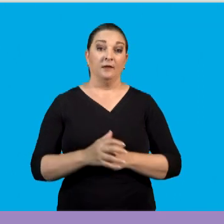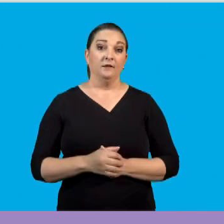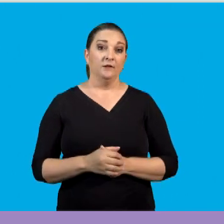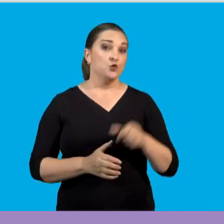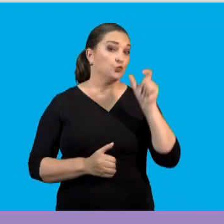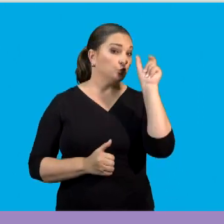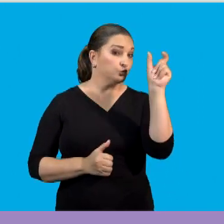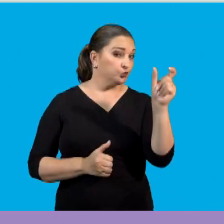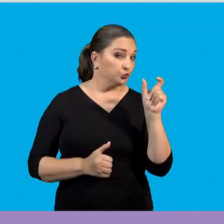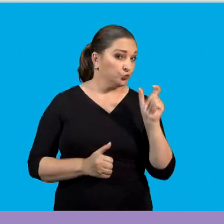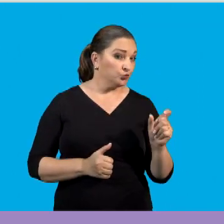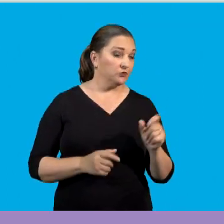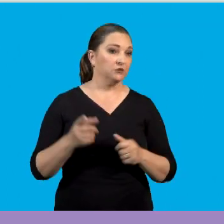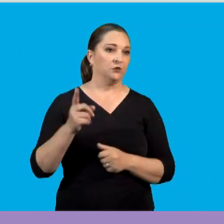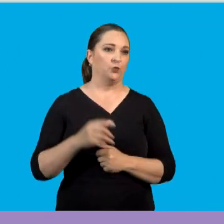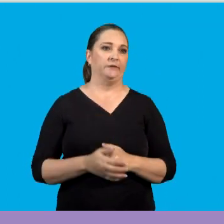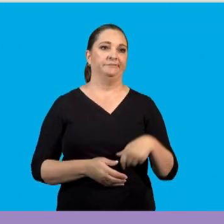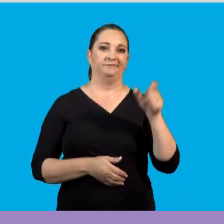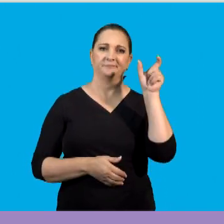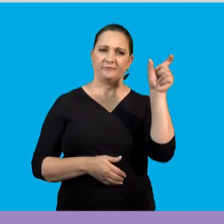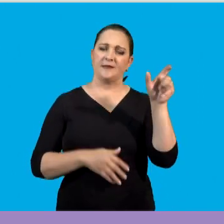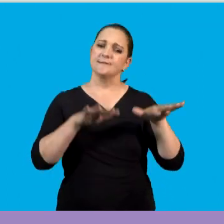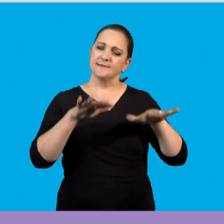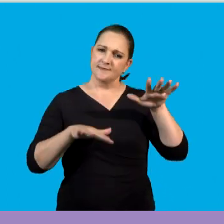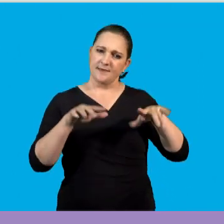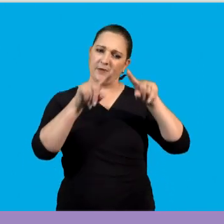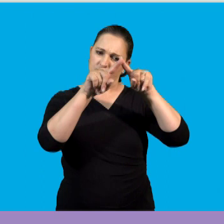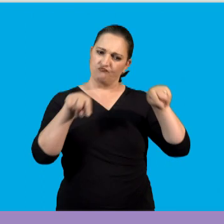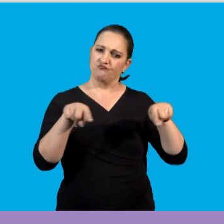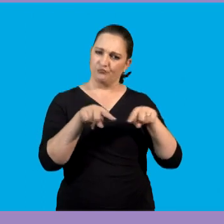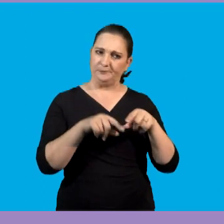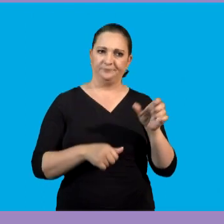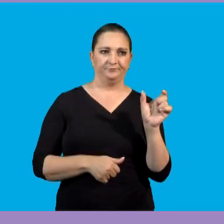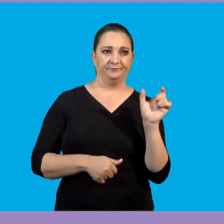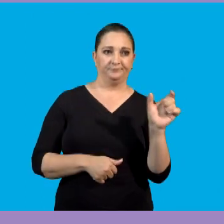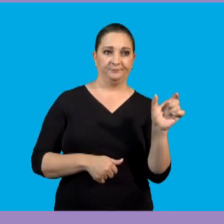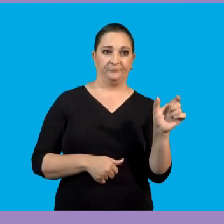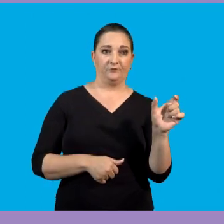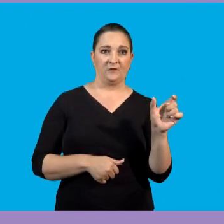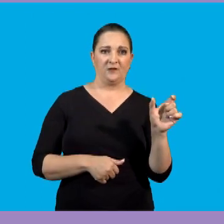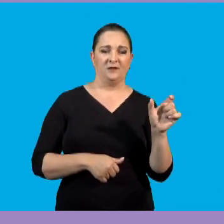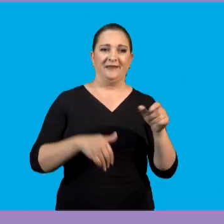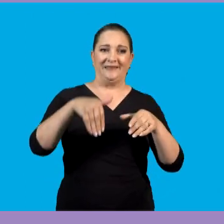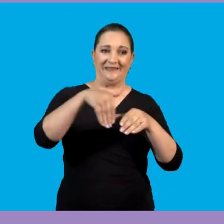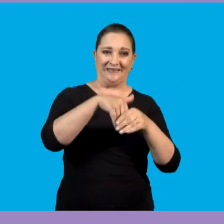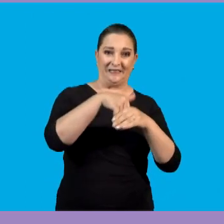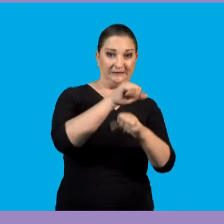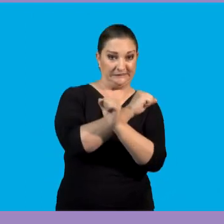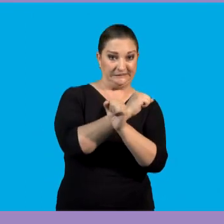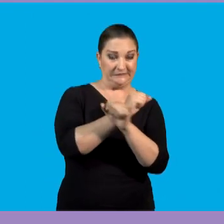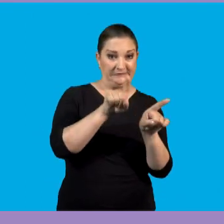Then looking at the keywords that we used during this lesson, we were looking at similar triangles, we were looking at